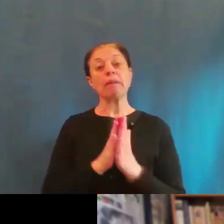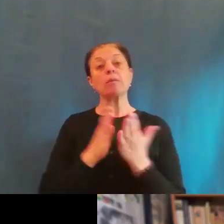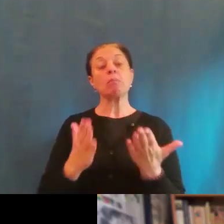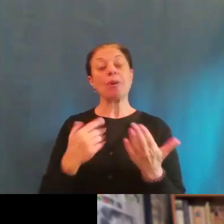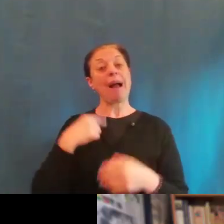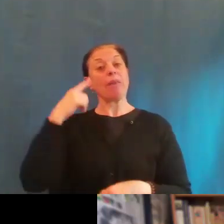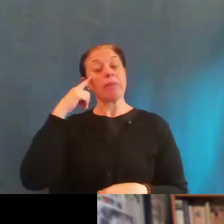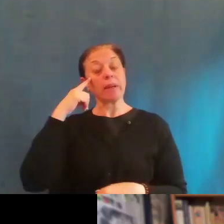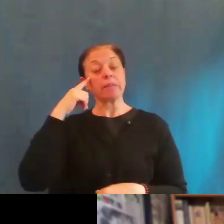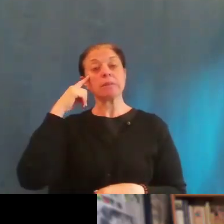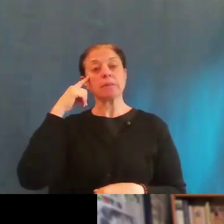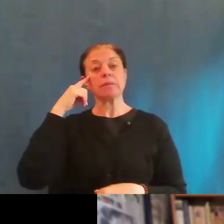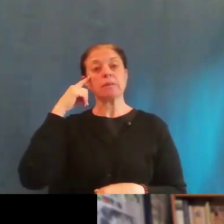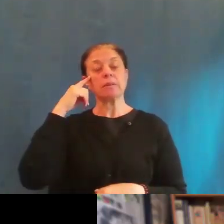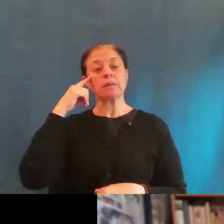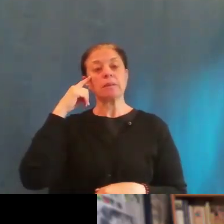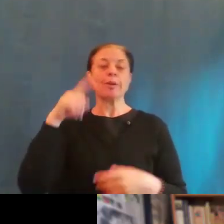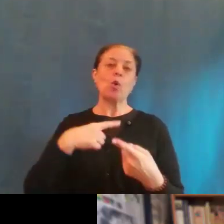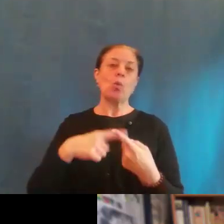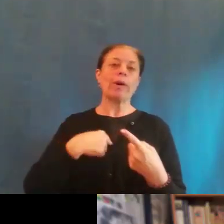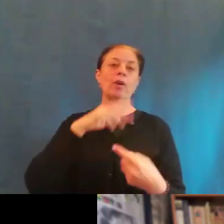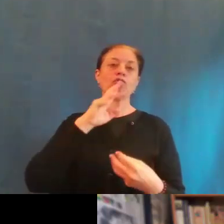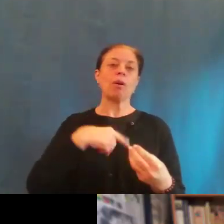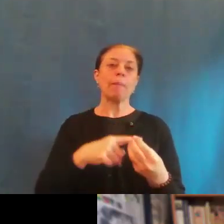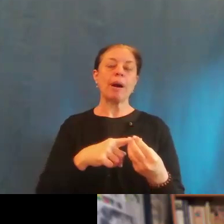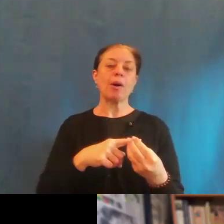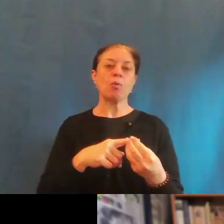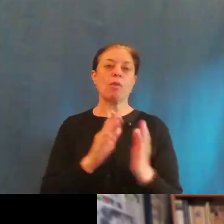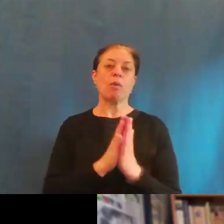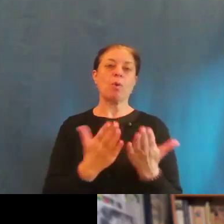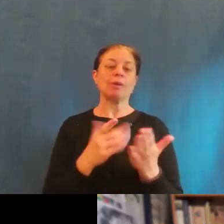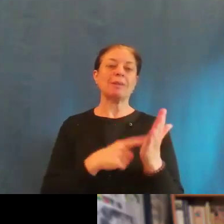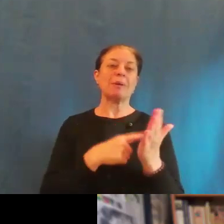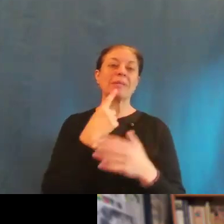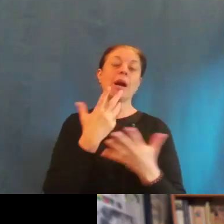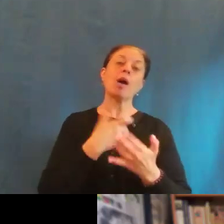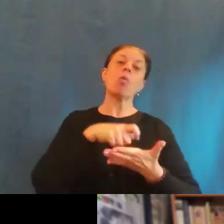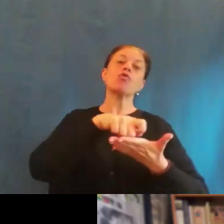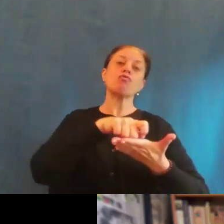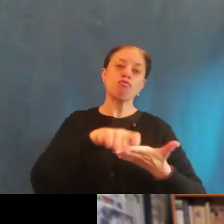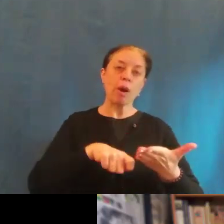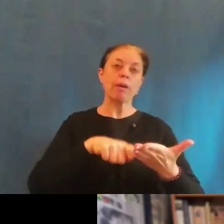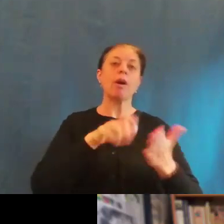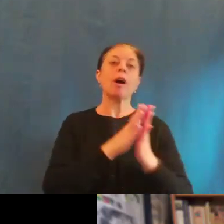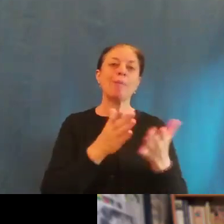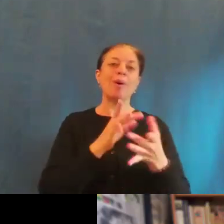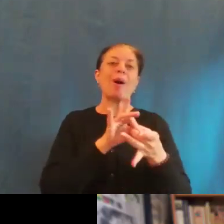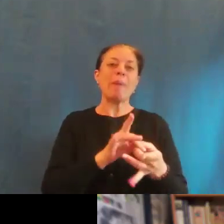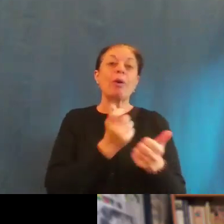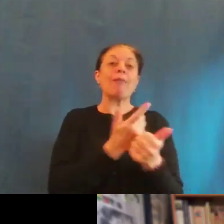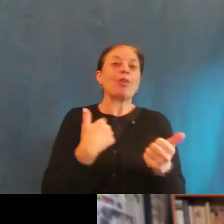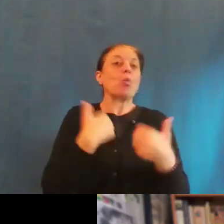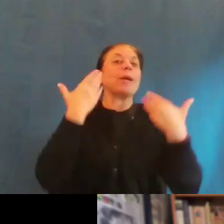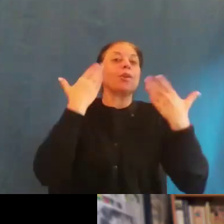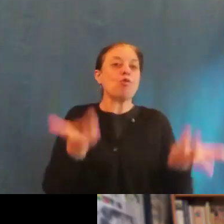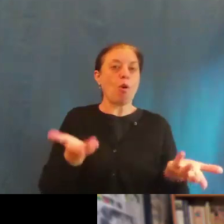can have sort of when I talk about it, part of what I sometimes say is that I wanted to write a book that was about everything we didn't